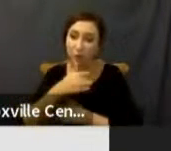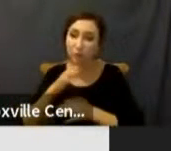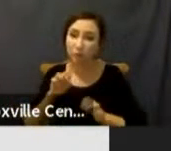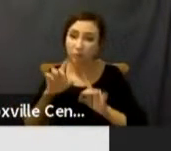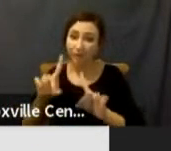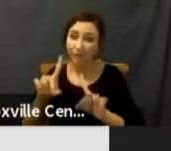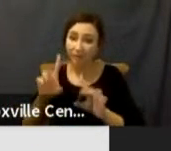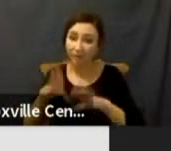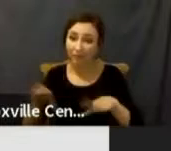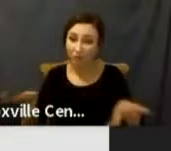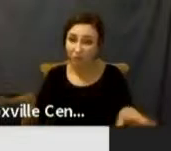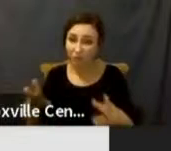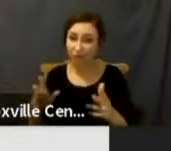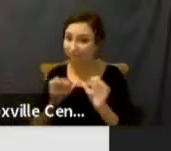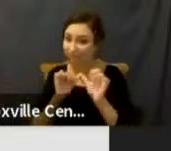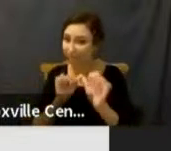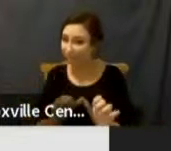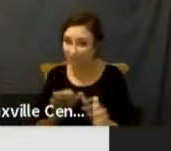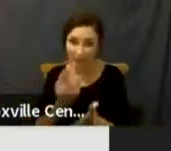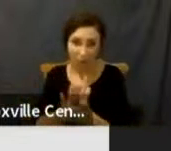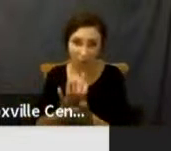our children and keep them in school?